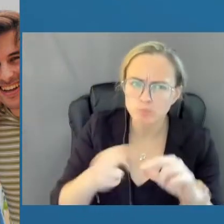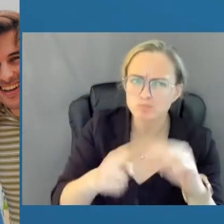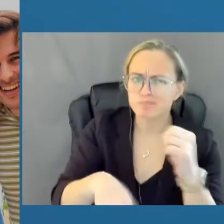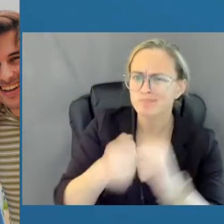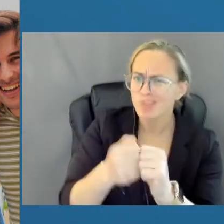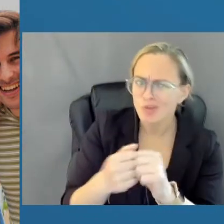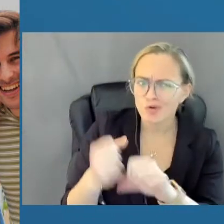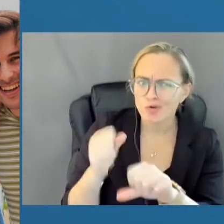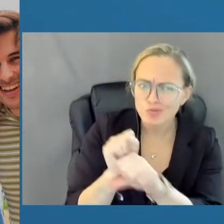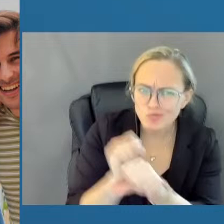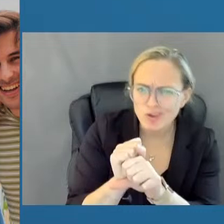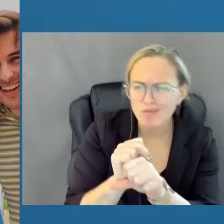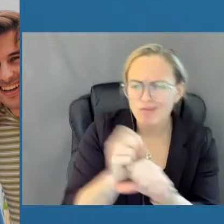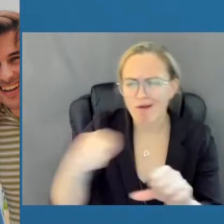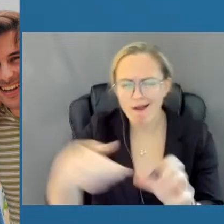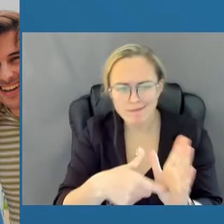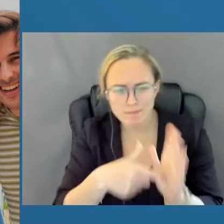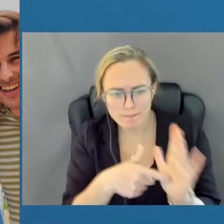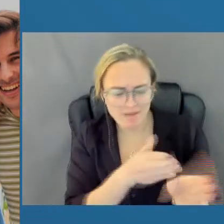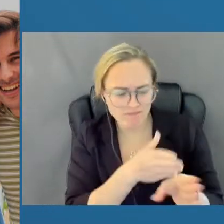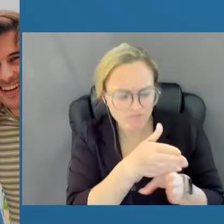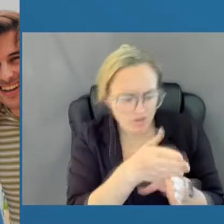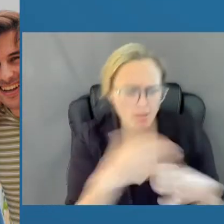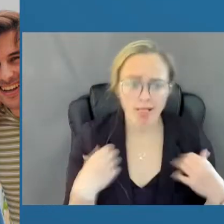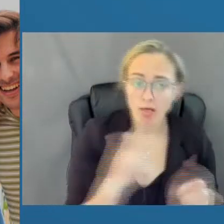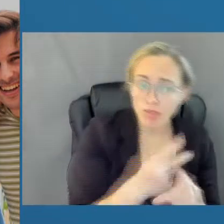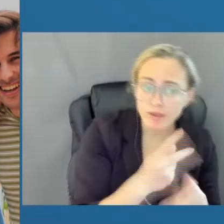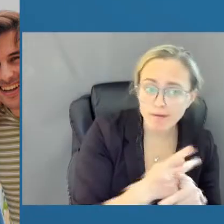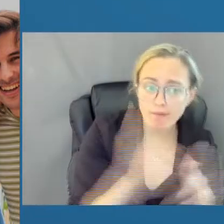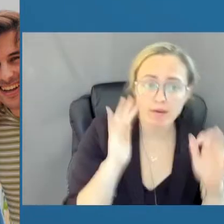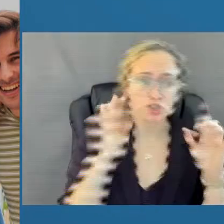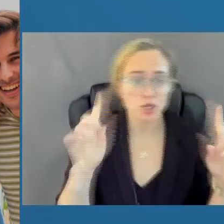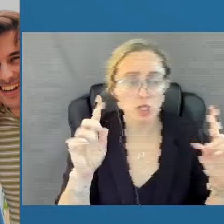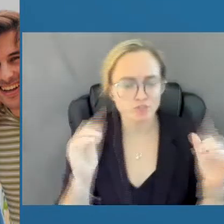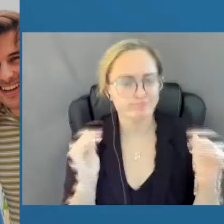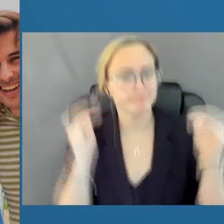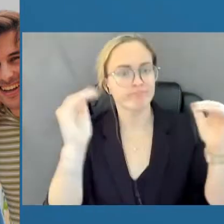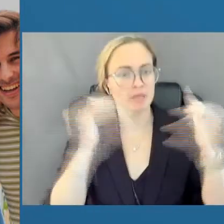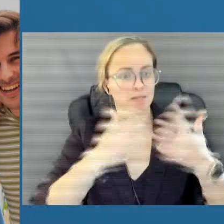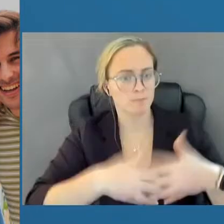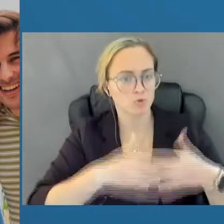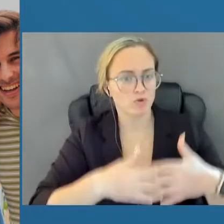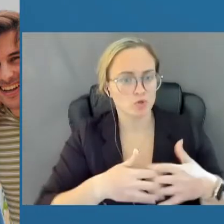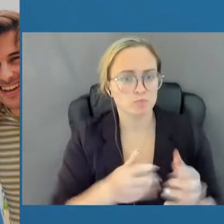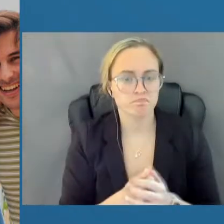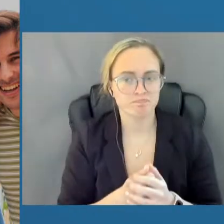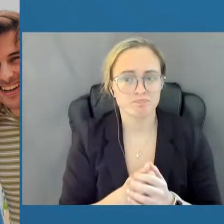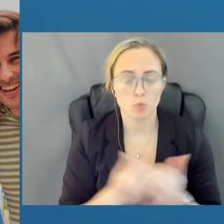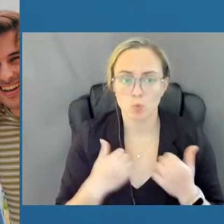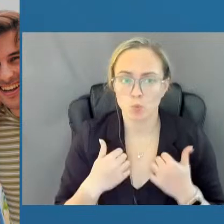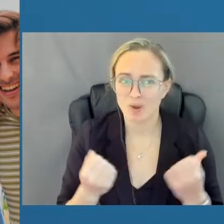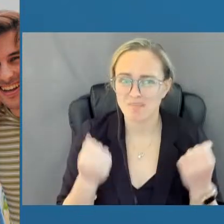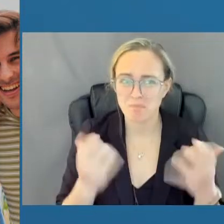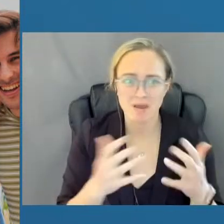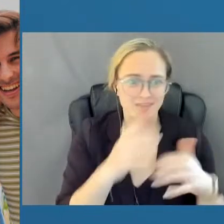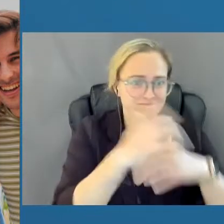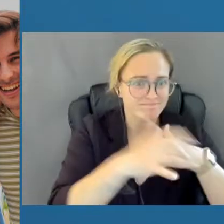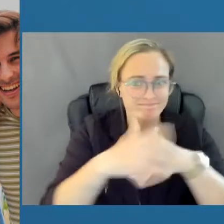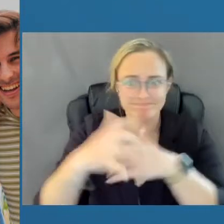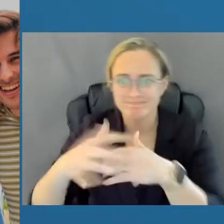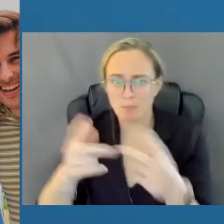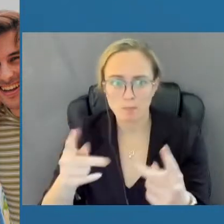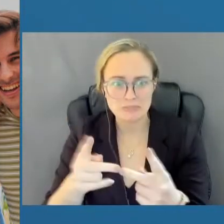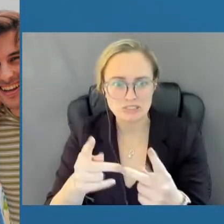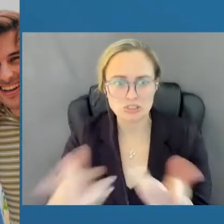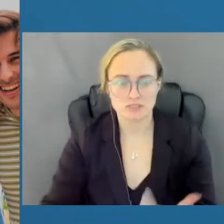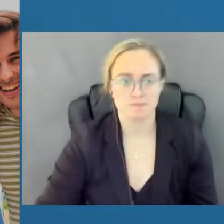high-demand fields like healthcare, education, and advanced manufacturing, where we have far too many open positions. New